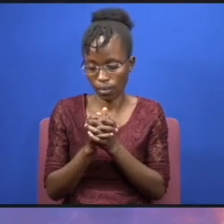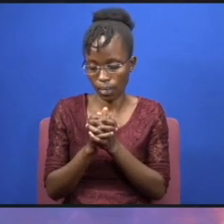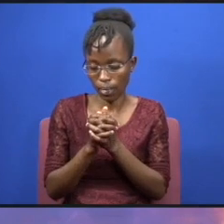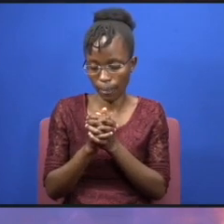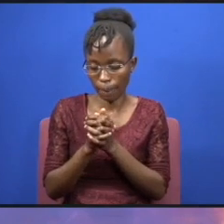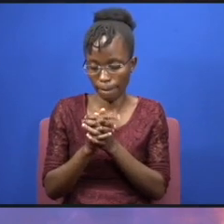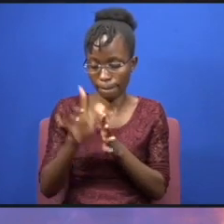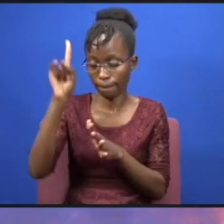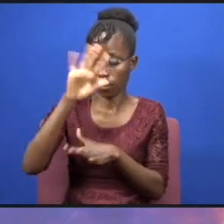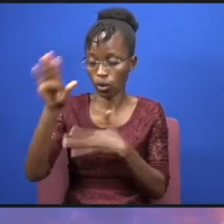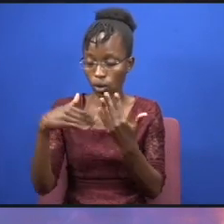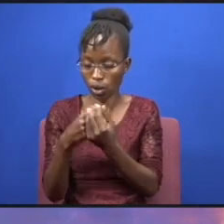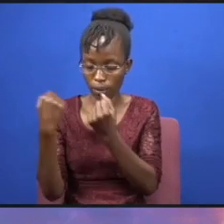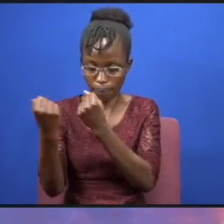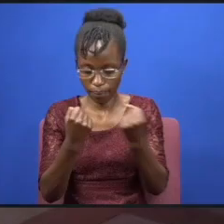You are the Almighty God.